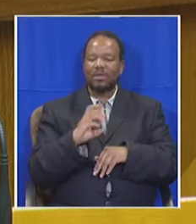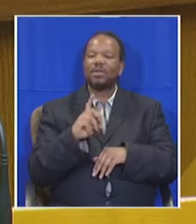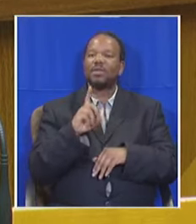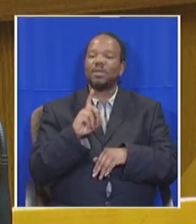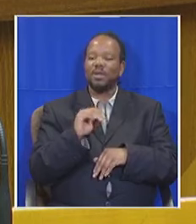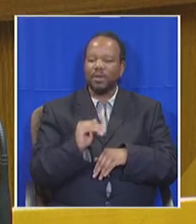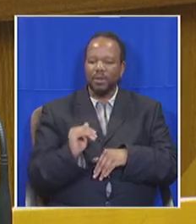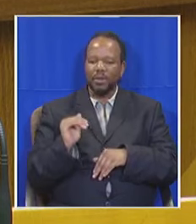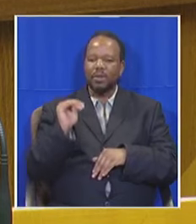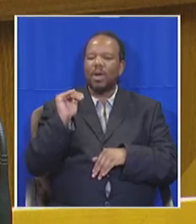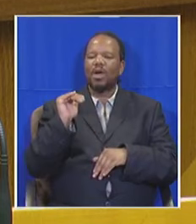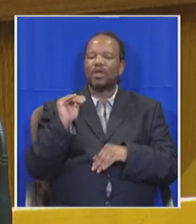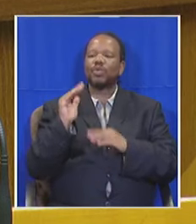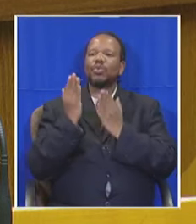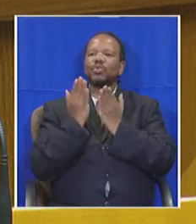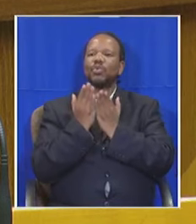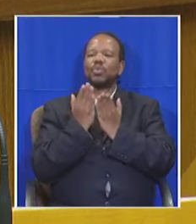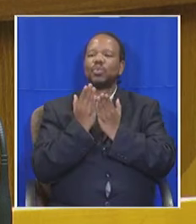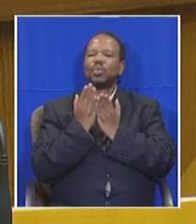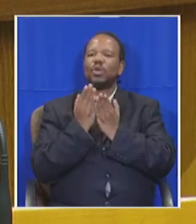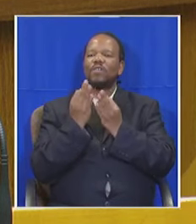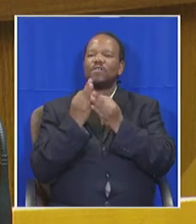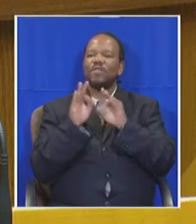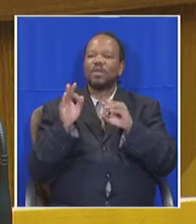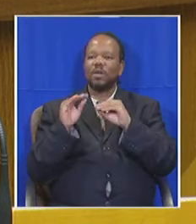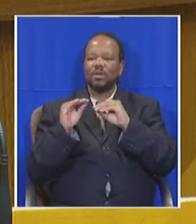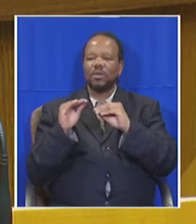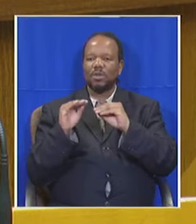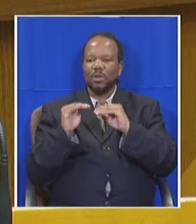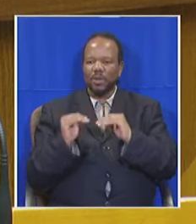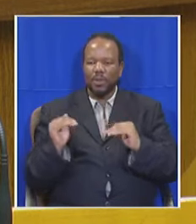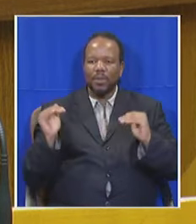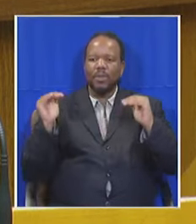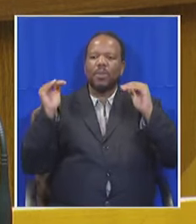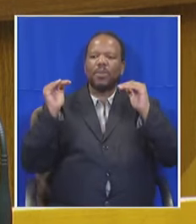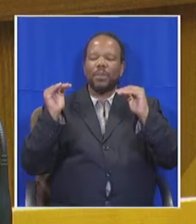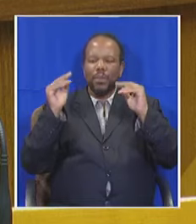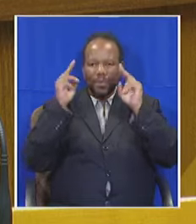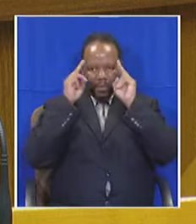and continue from high school to higher education up until first degree.